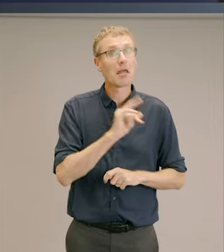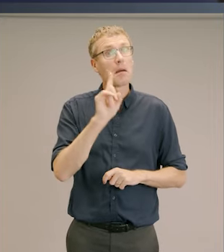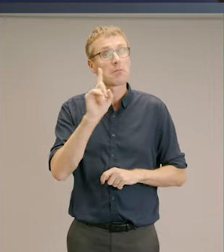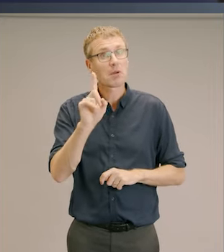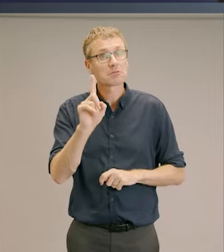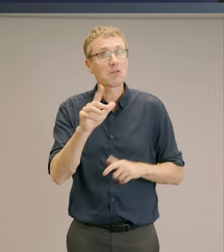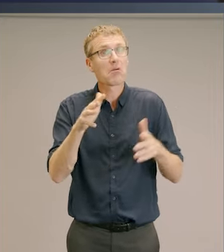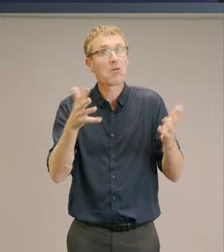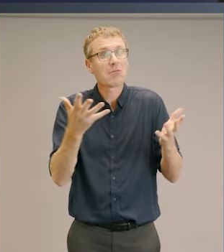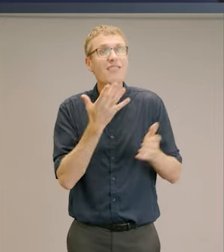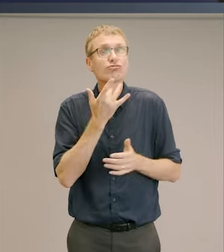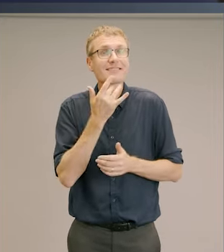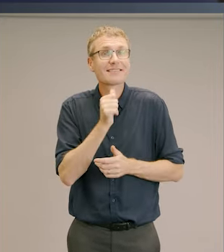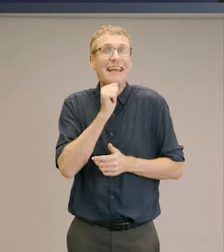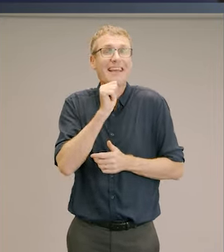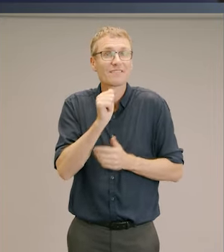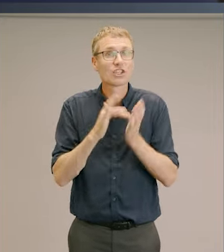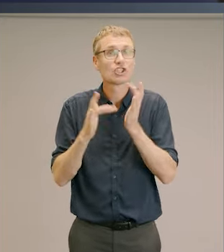What if Jesus didn't actually